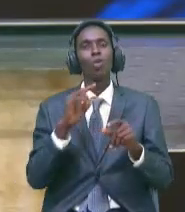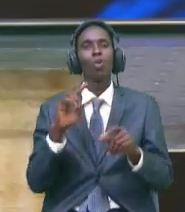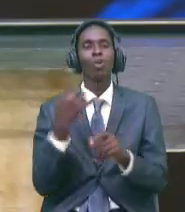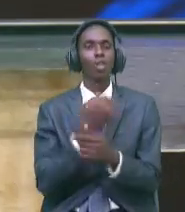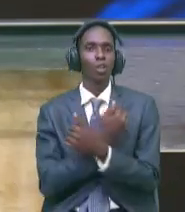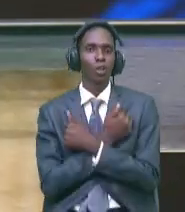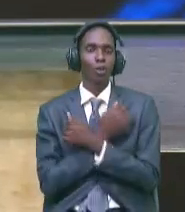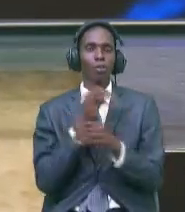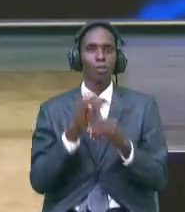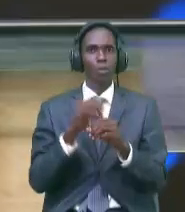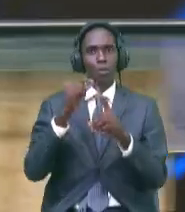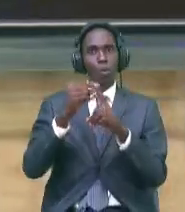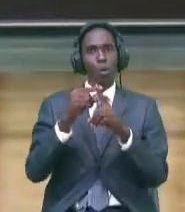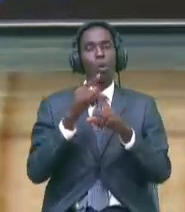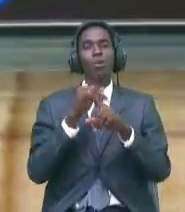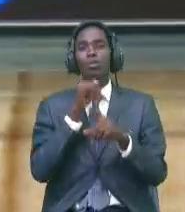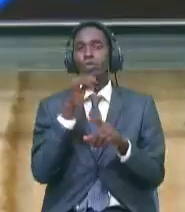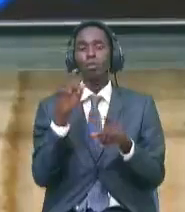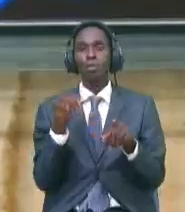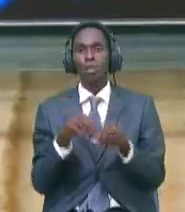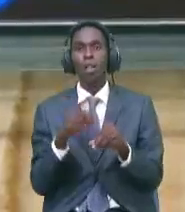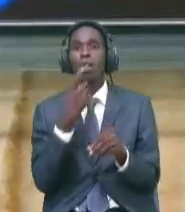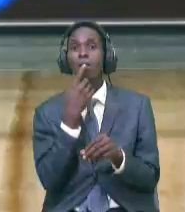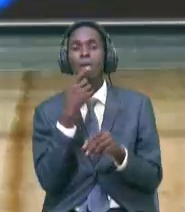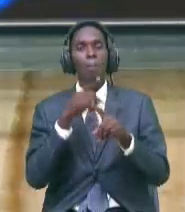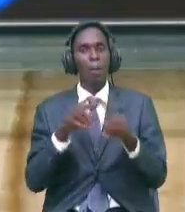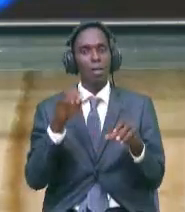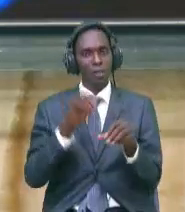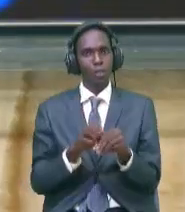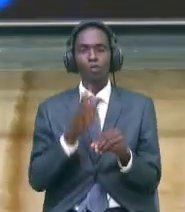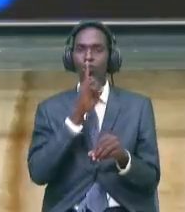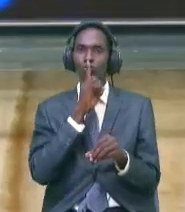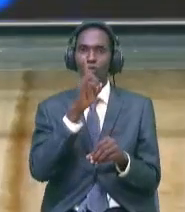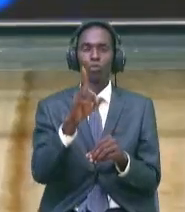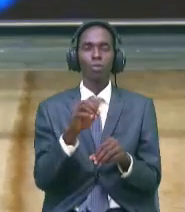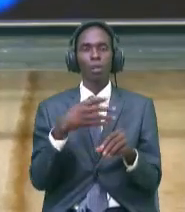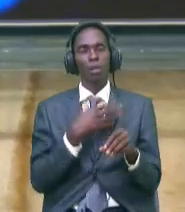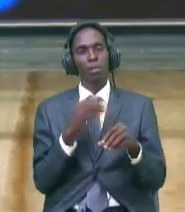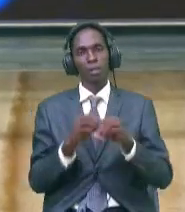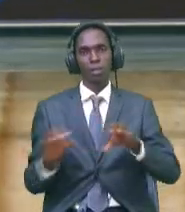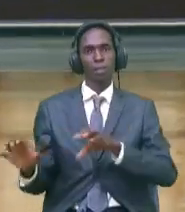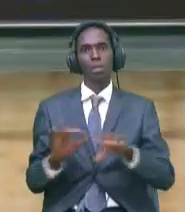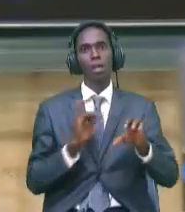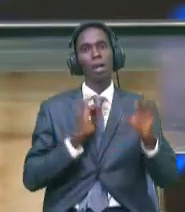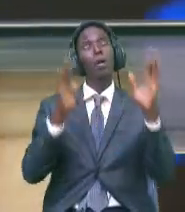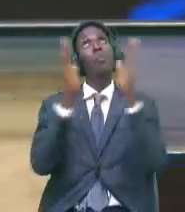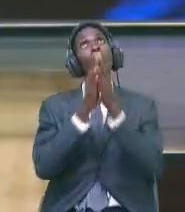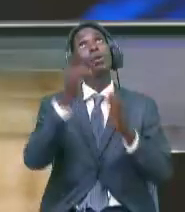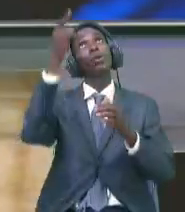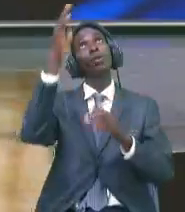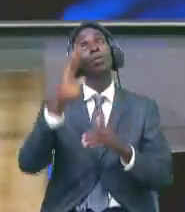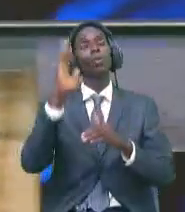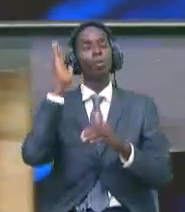in tongue, but in deed and in truth. And I pray the Lord will help everyone of us, or